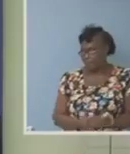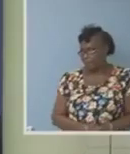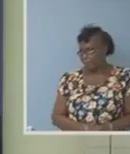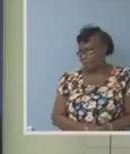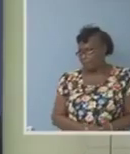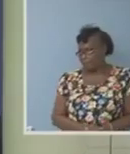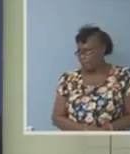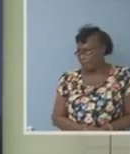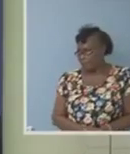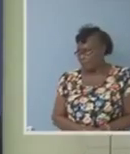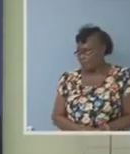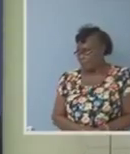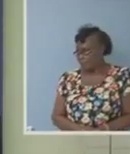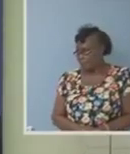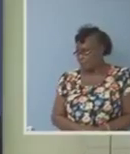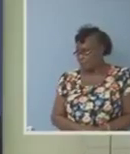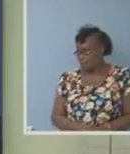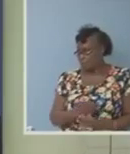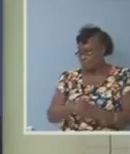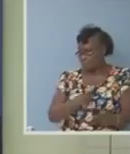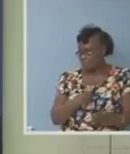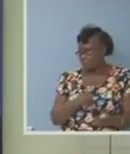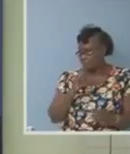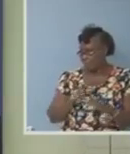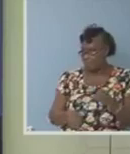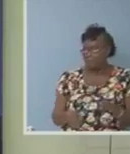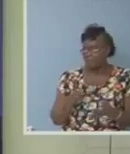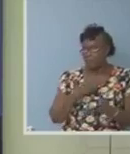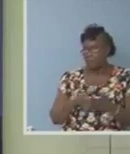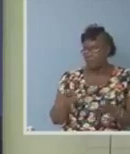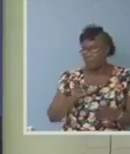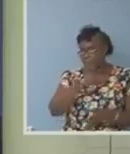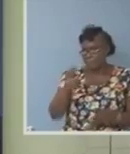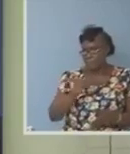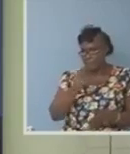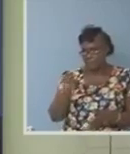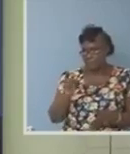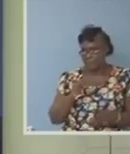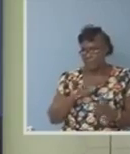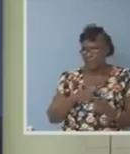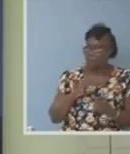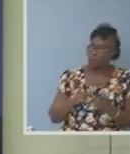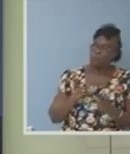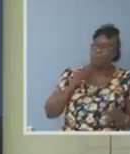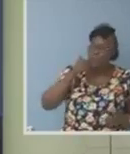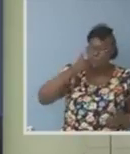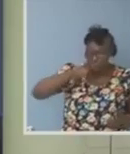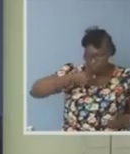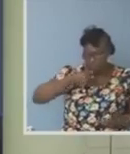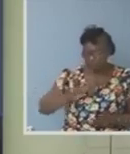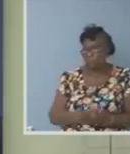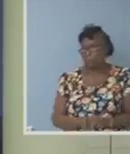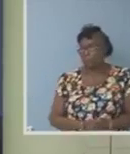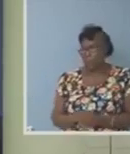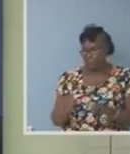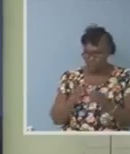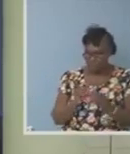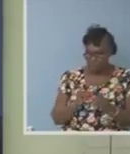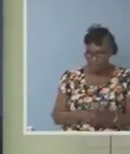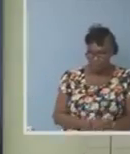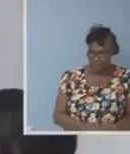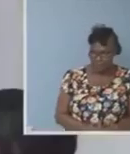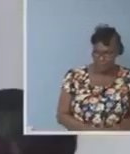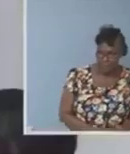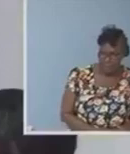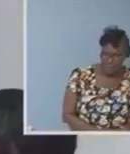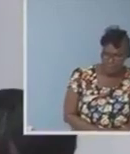looking at before the end of the week, ideally Saturday or tomorrow. So as soon as I leave here, I will. Okay, well, yesterday you mentioned